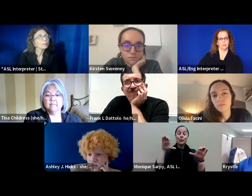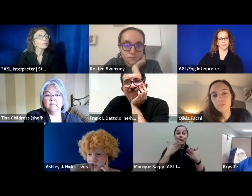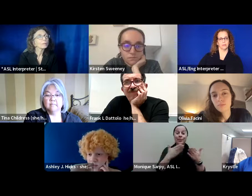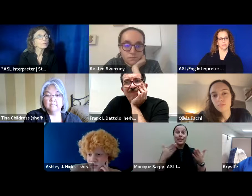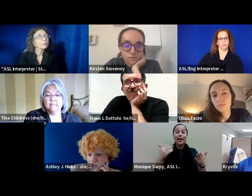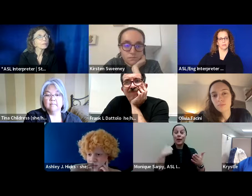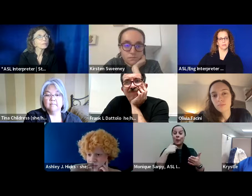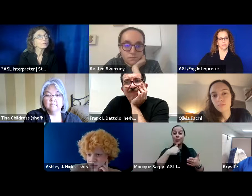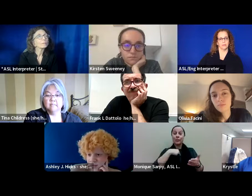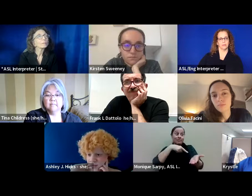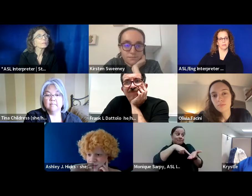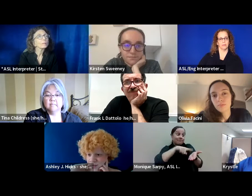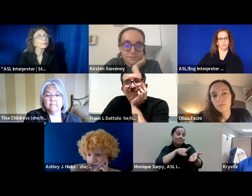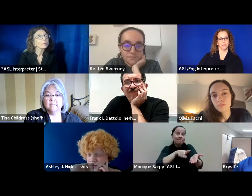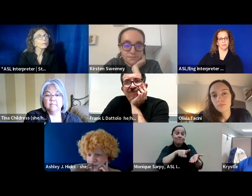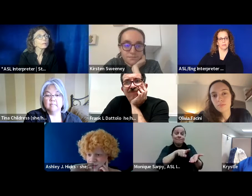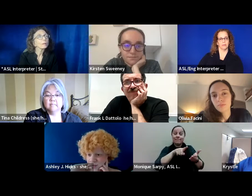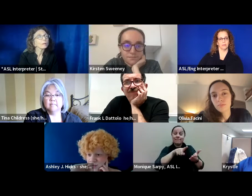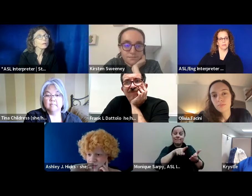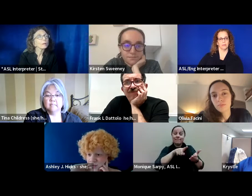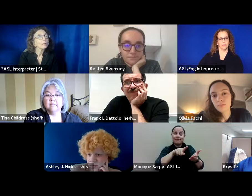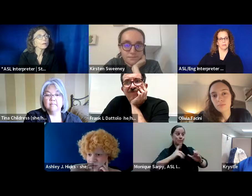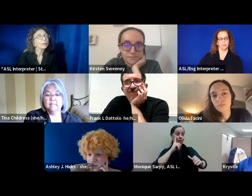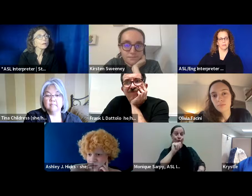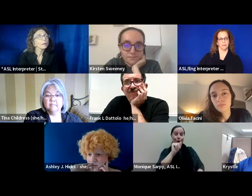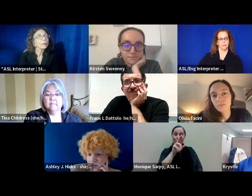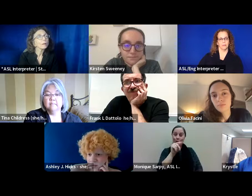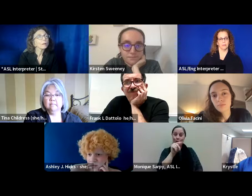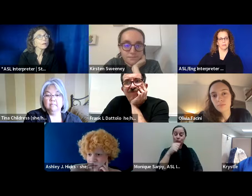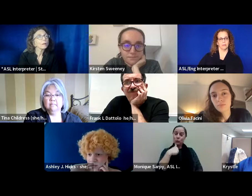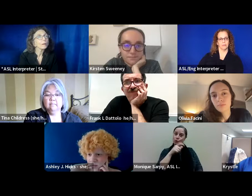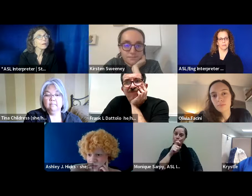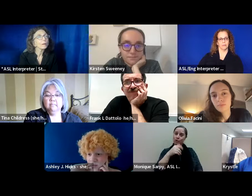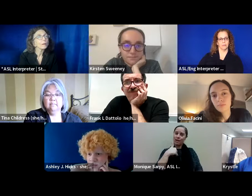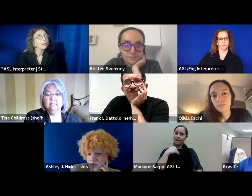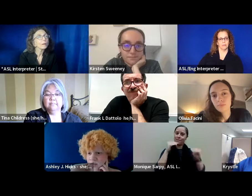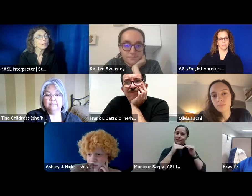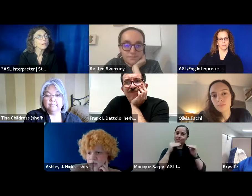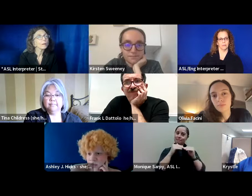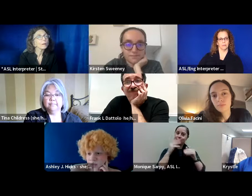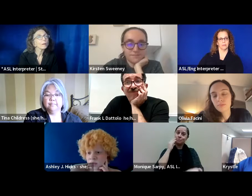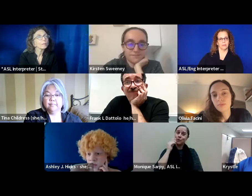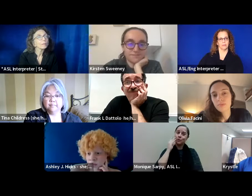patronizing the arts, and we should be able to have that equal experience.